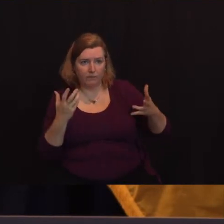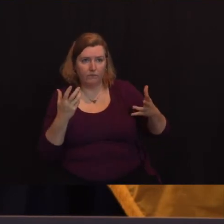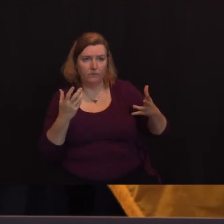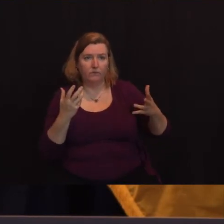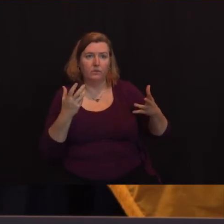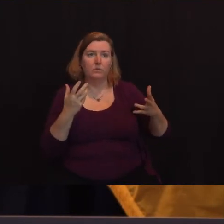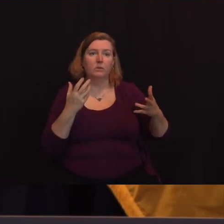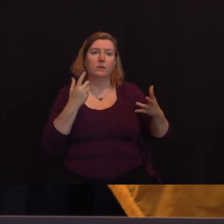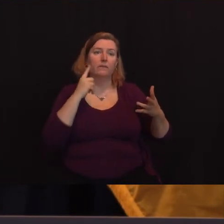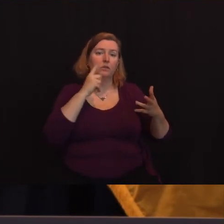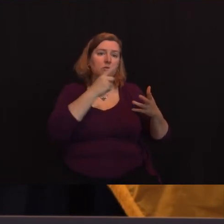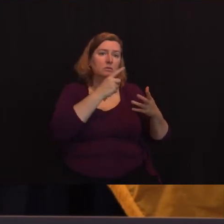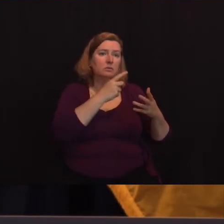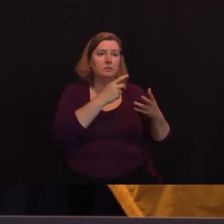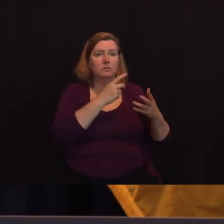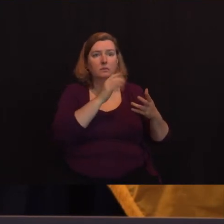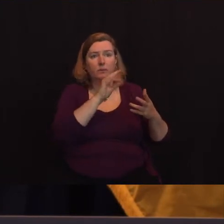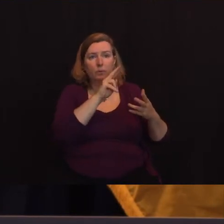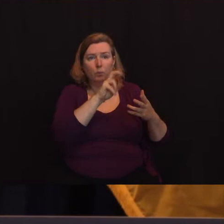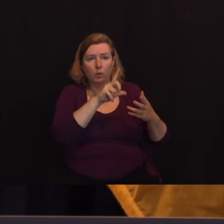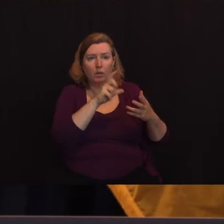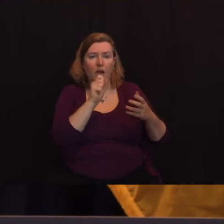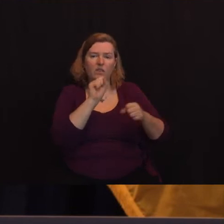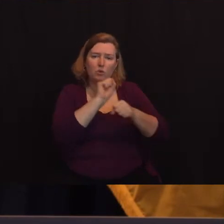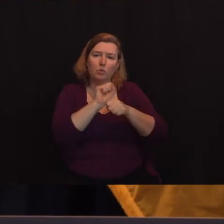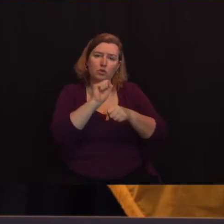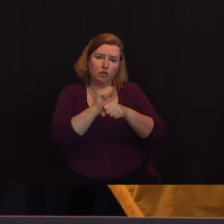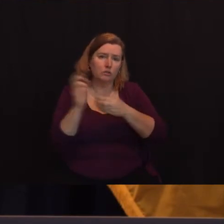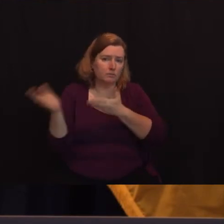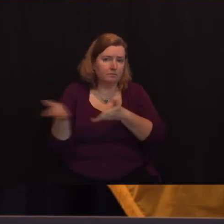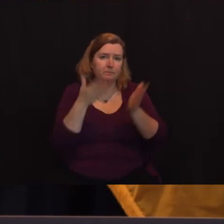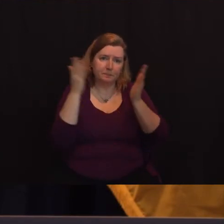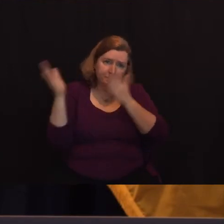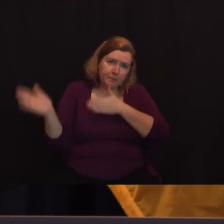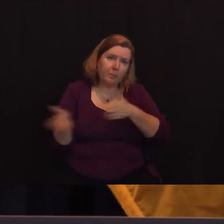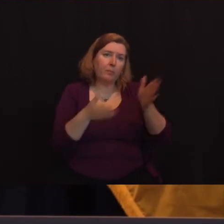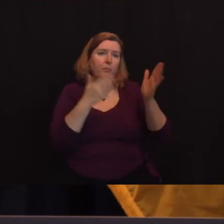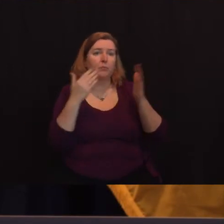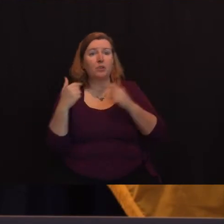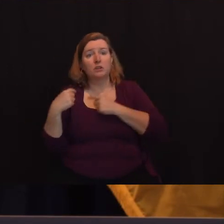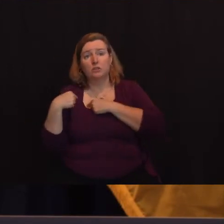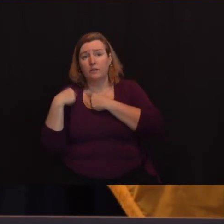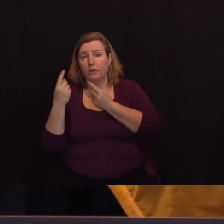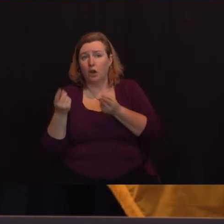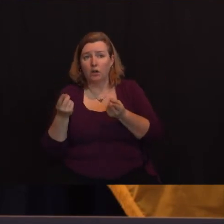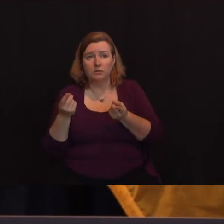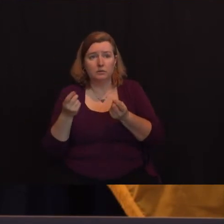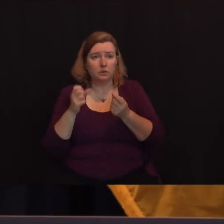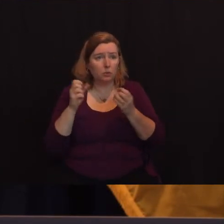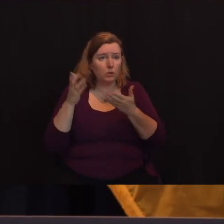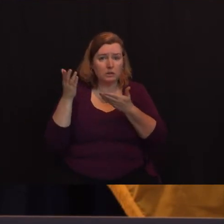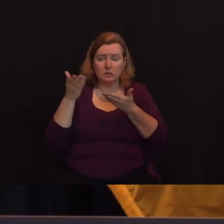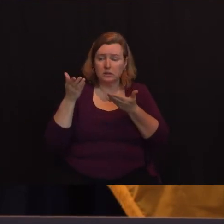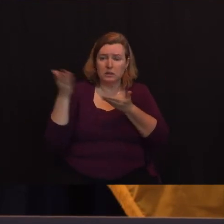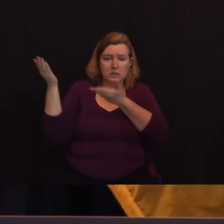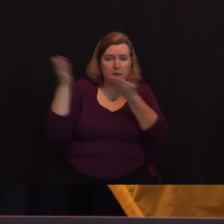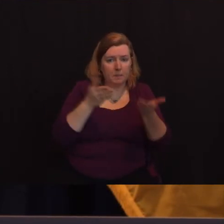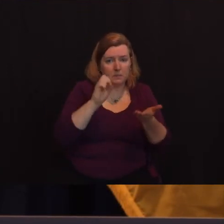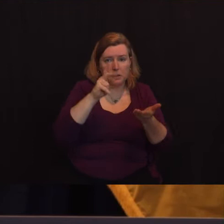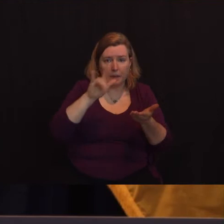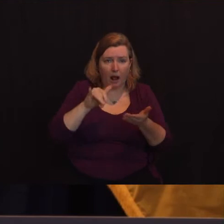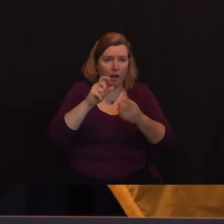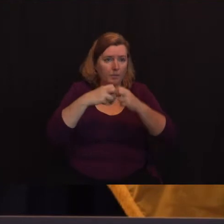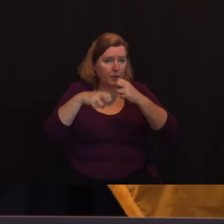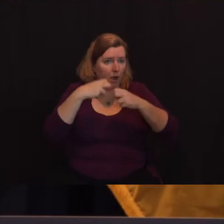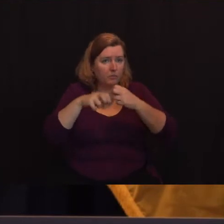wood, have a supply issue as we speak. If this goes on a long time, that may well change. But you do have human